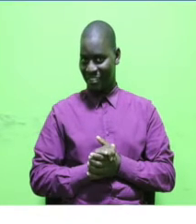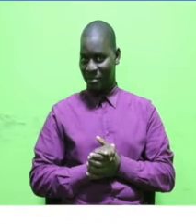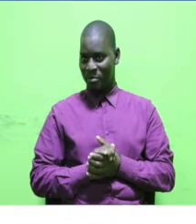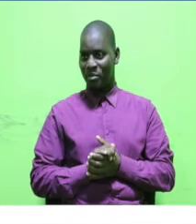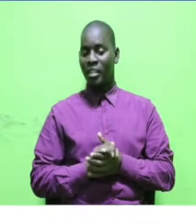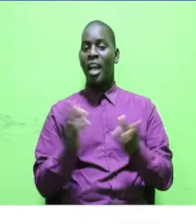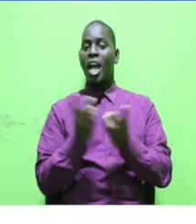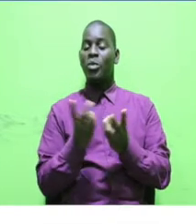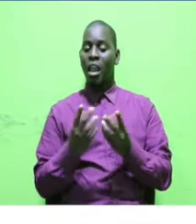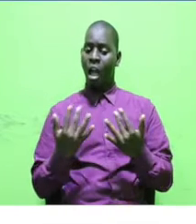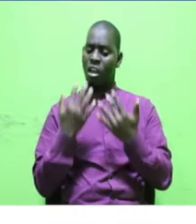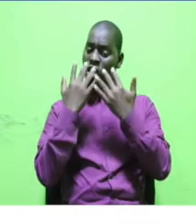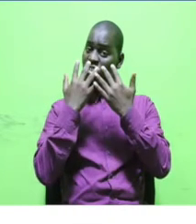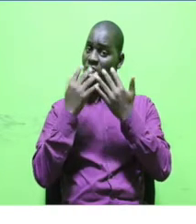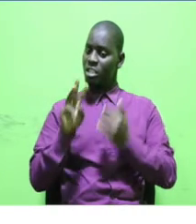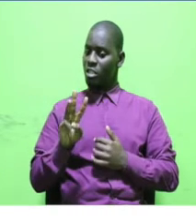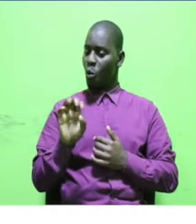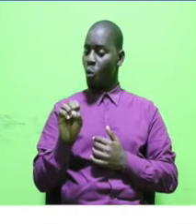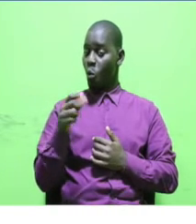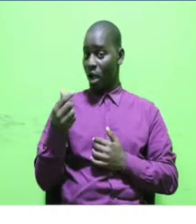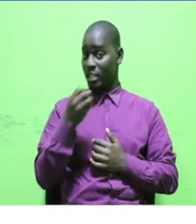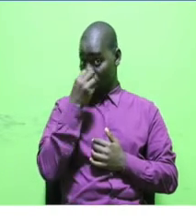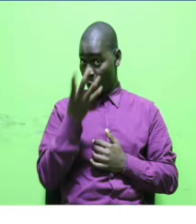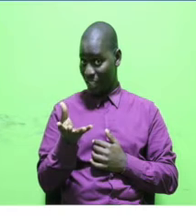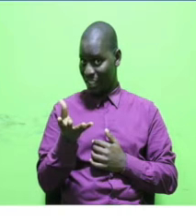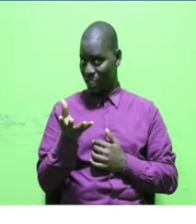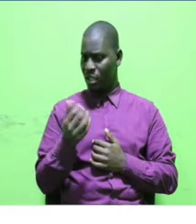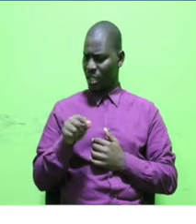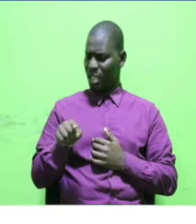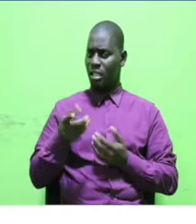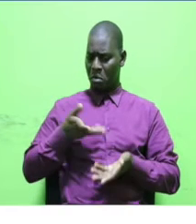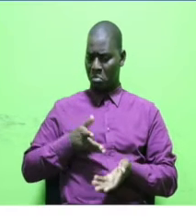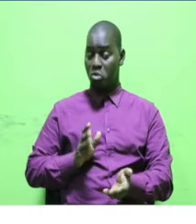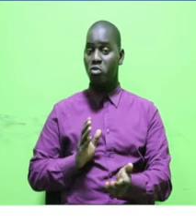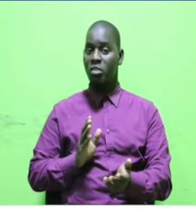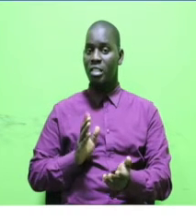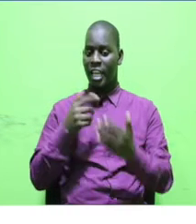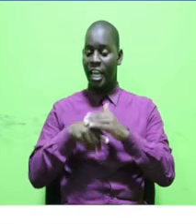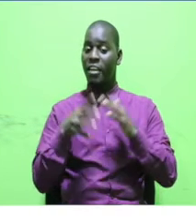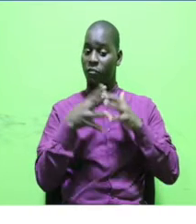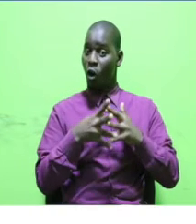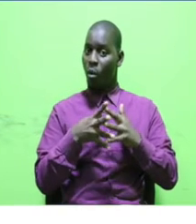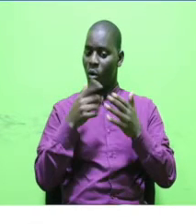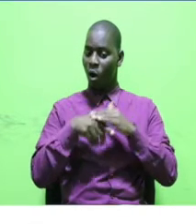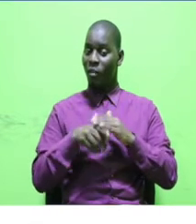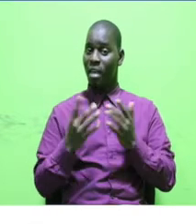type is gaseous waste. These wastes are produced and exist in the form of